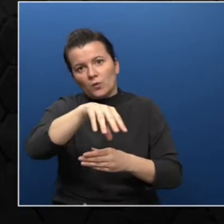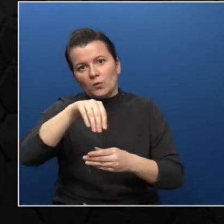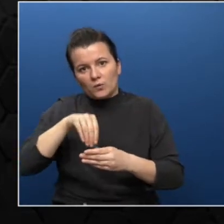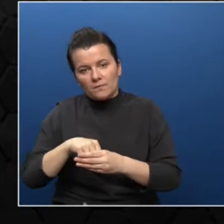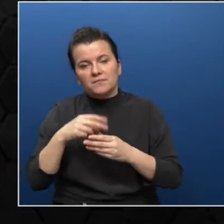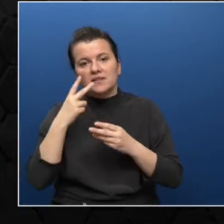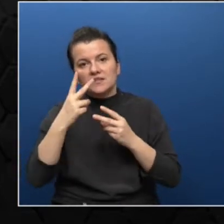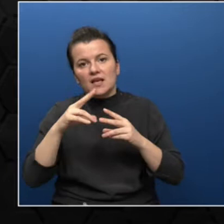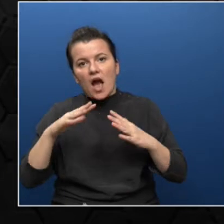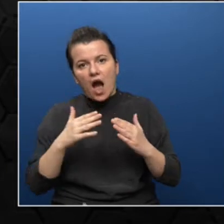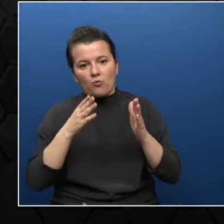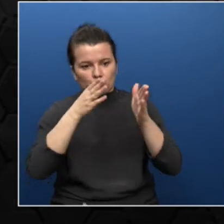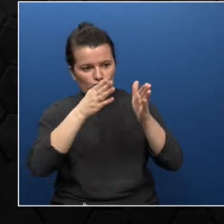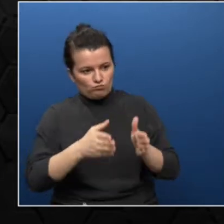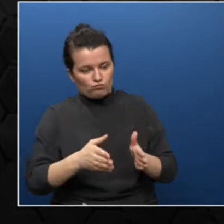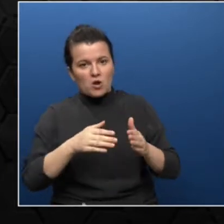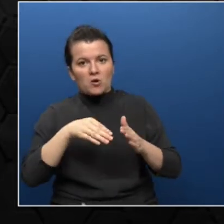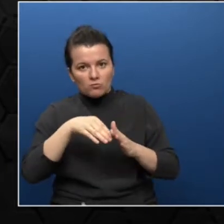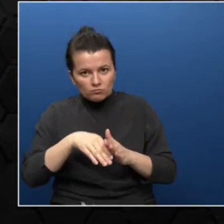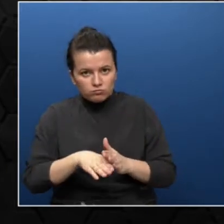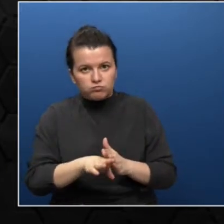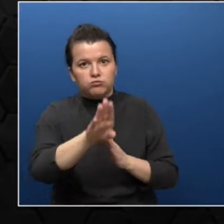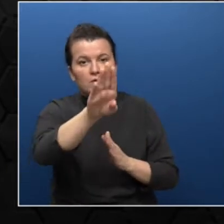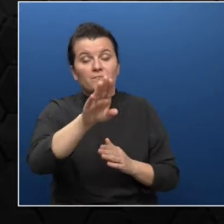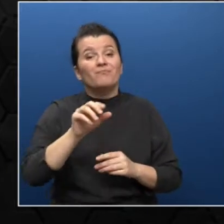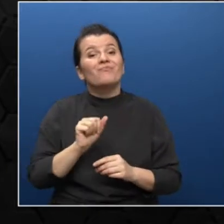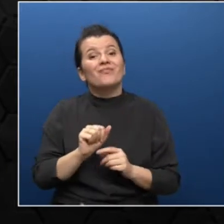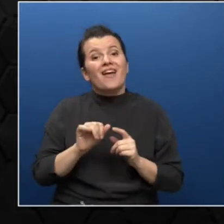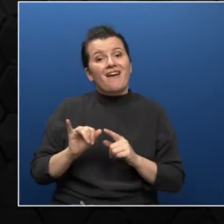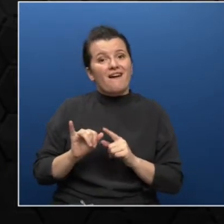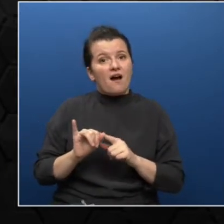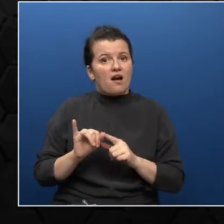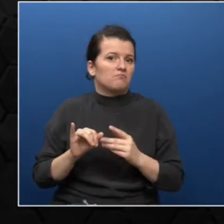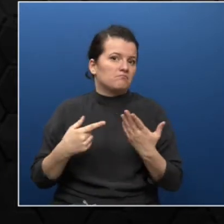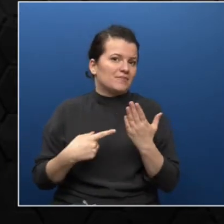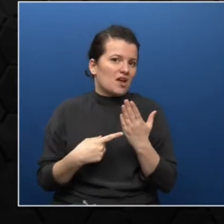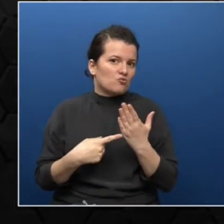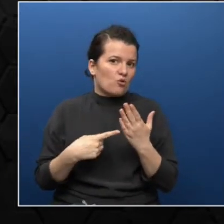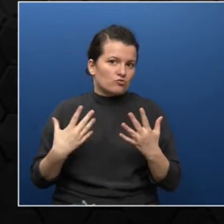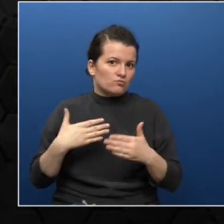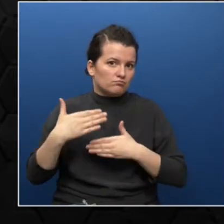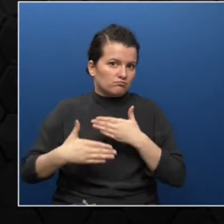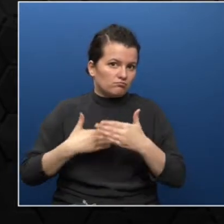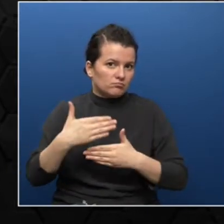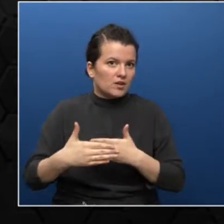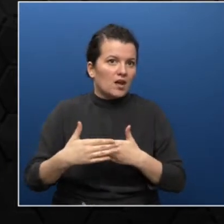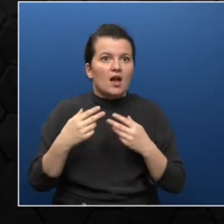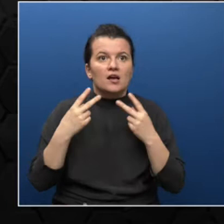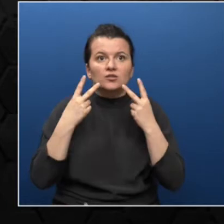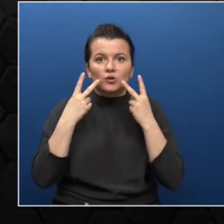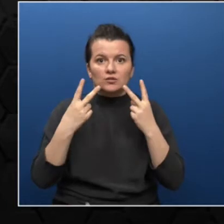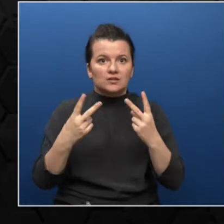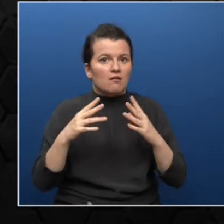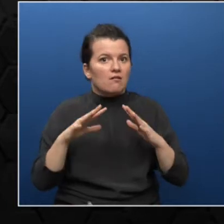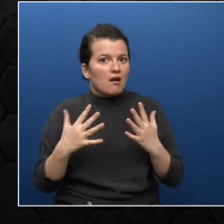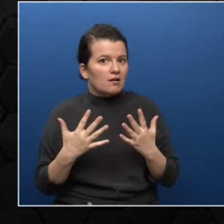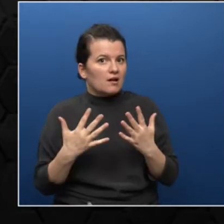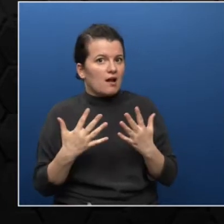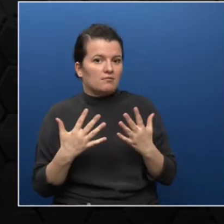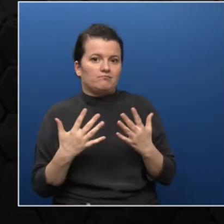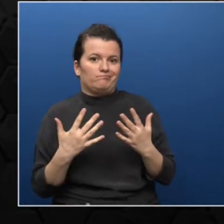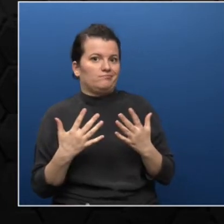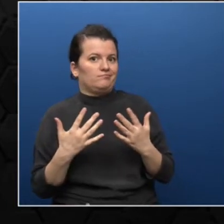this technology and with this task, we want to like apply this technology to try to solve this